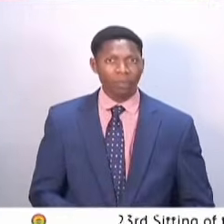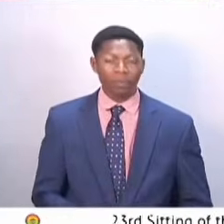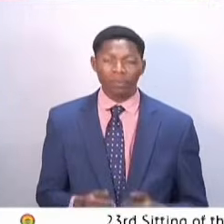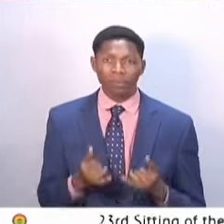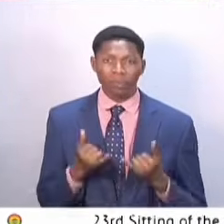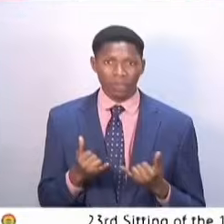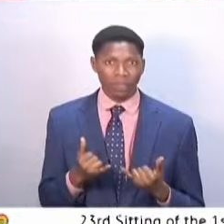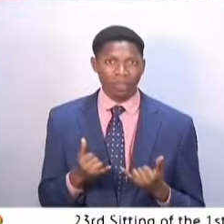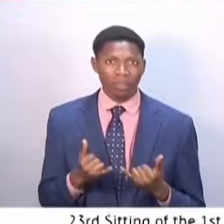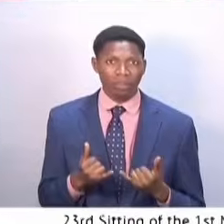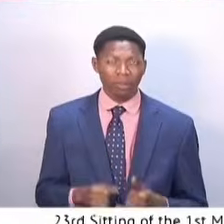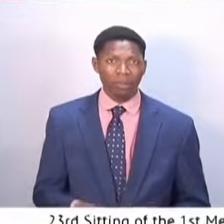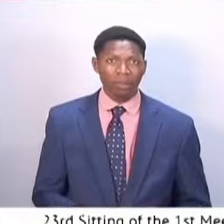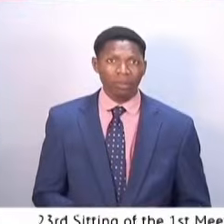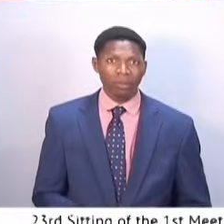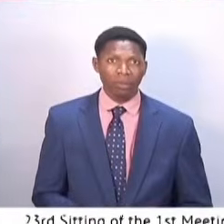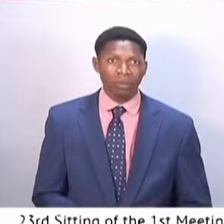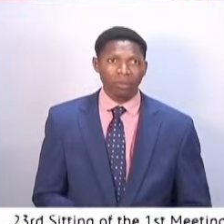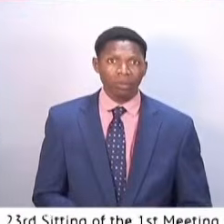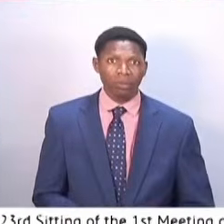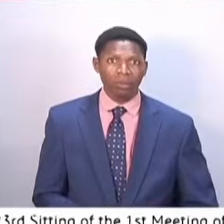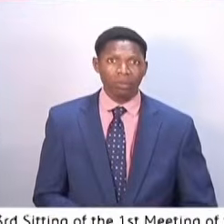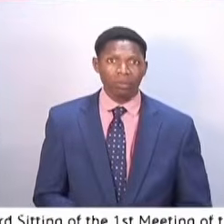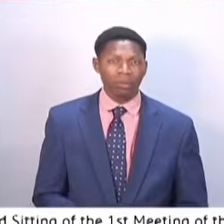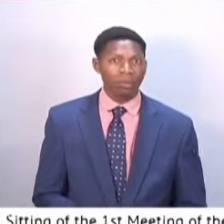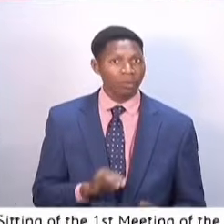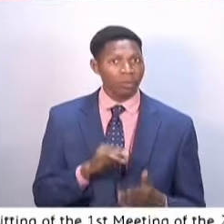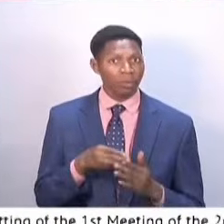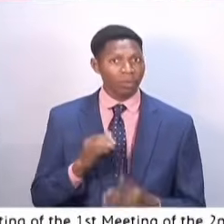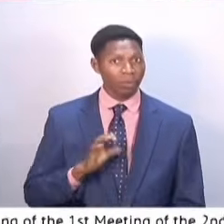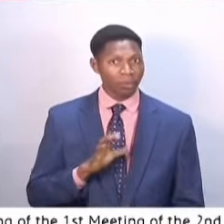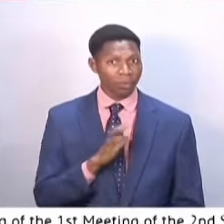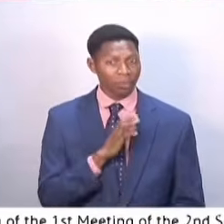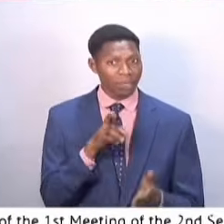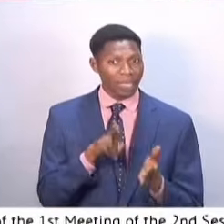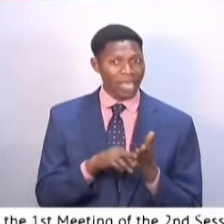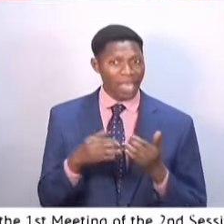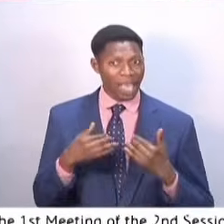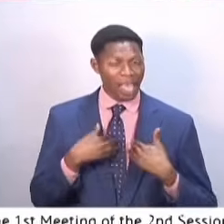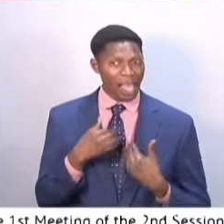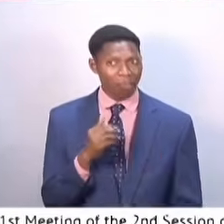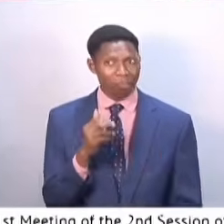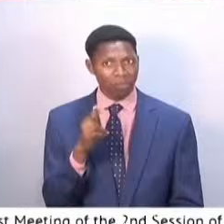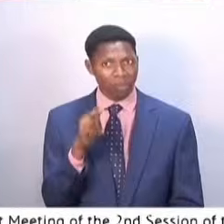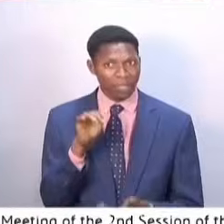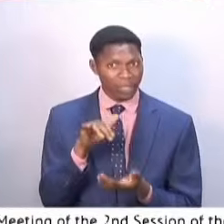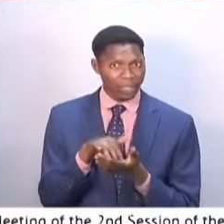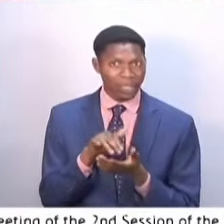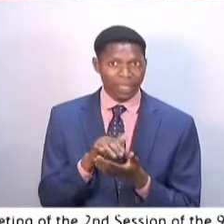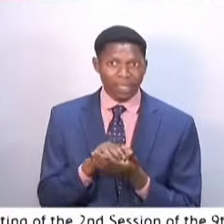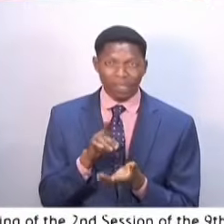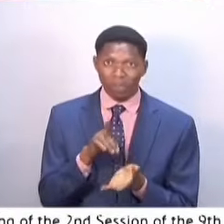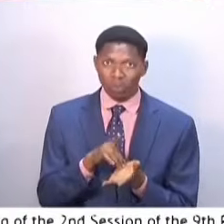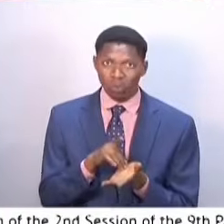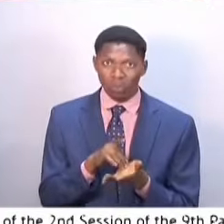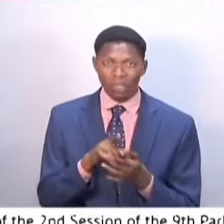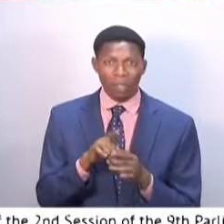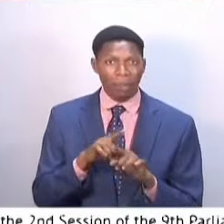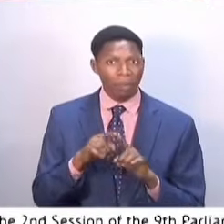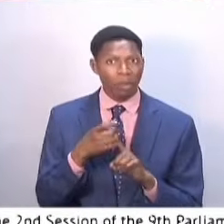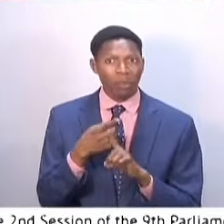As we speak now, on the Medical and Dental Council register, we have about 13,000 doctors. But from the